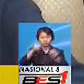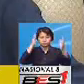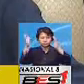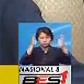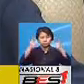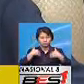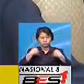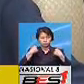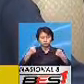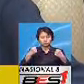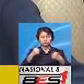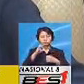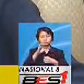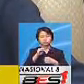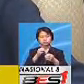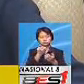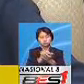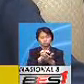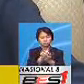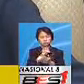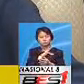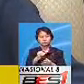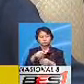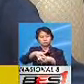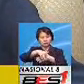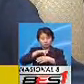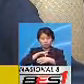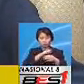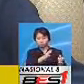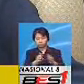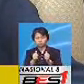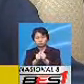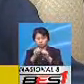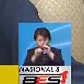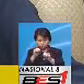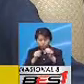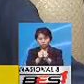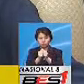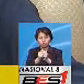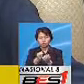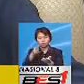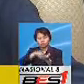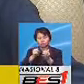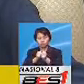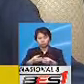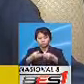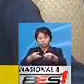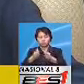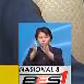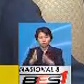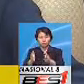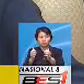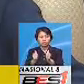has strong macroeconomic fundamentals, and earlier structural adjustments and reform provide the nation